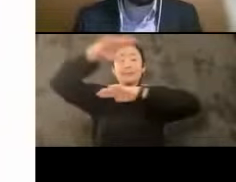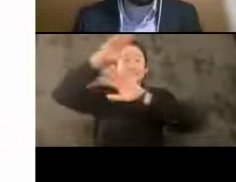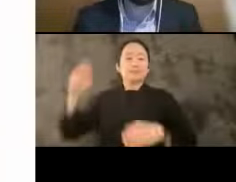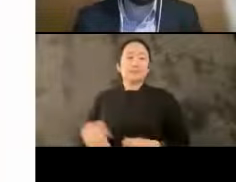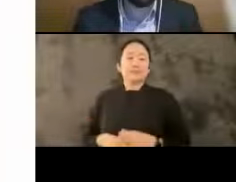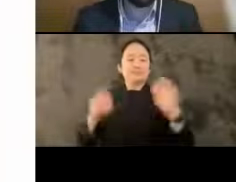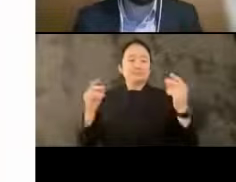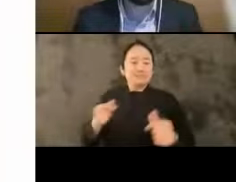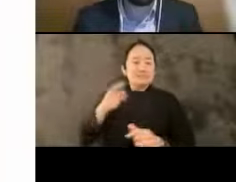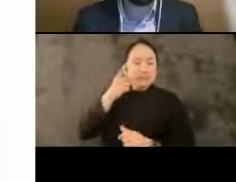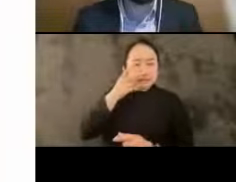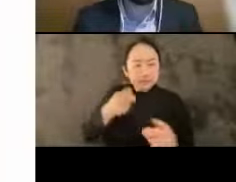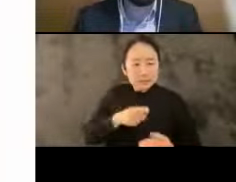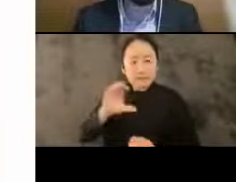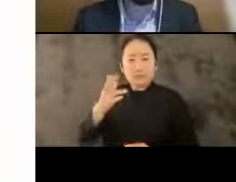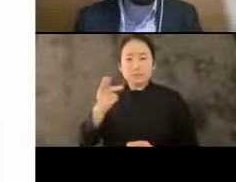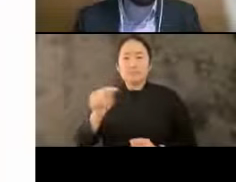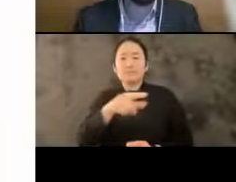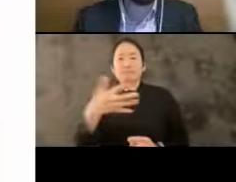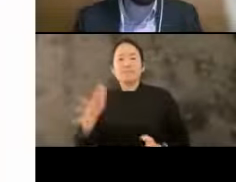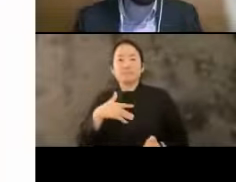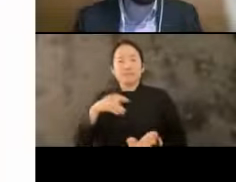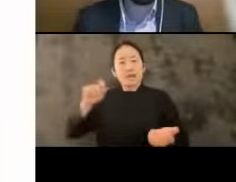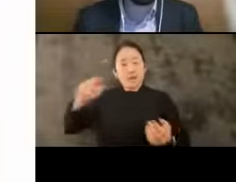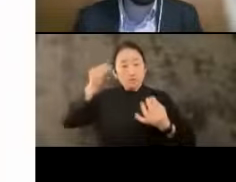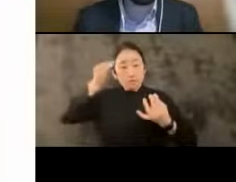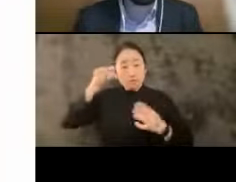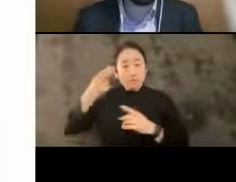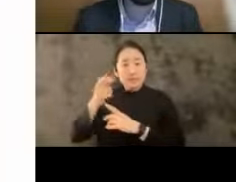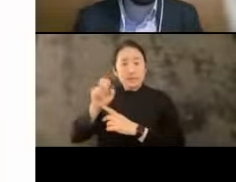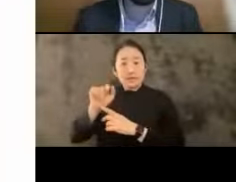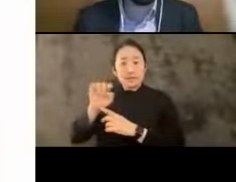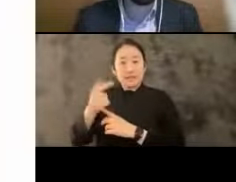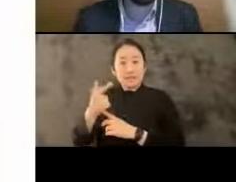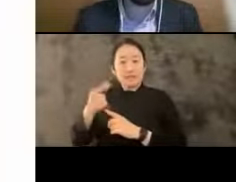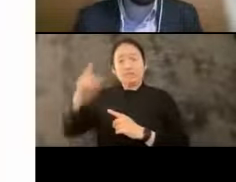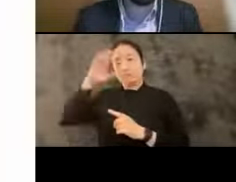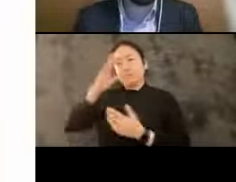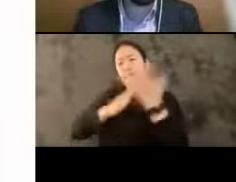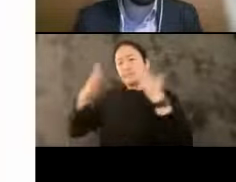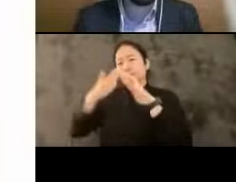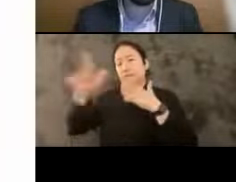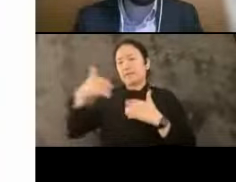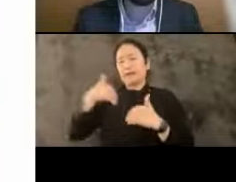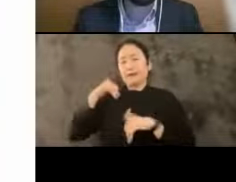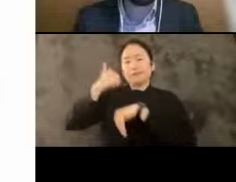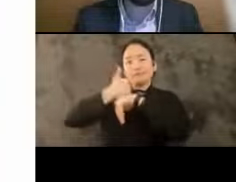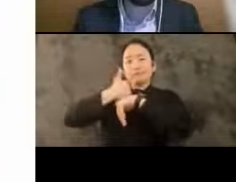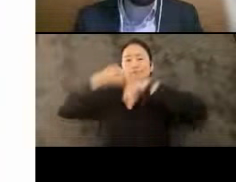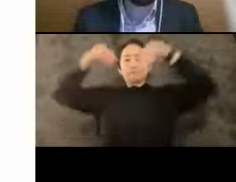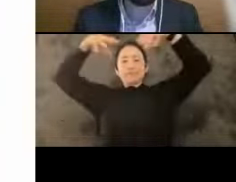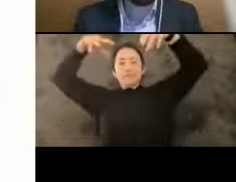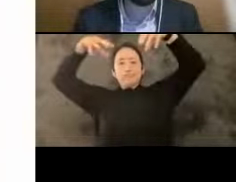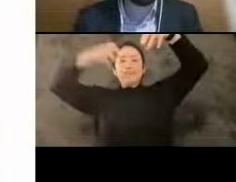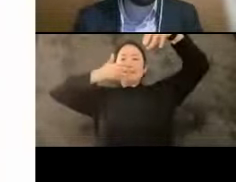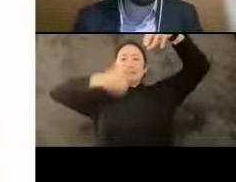heating been considered? That is used in some cities at stations. And I think I